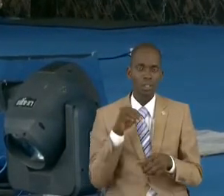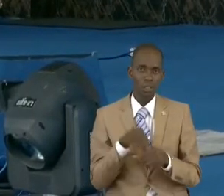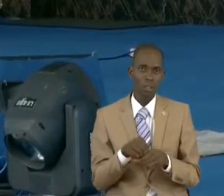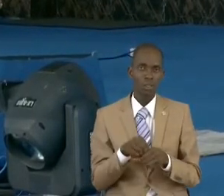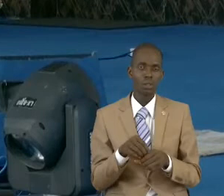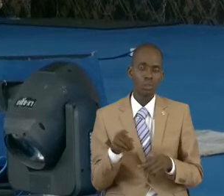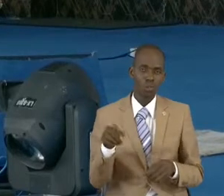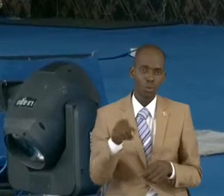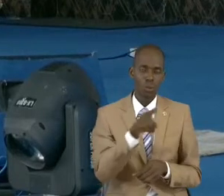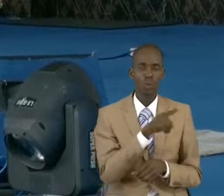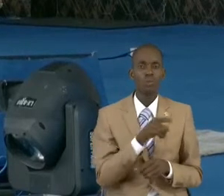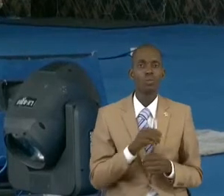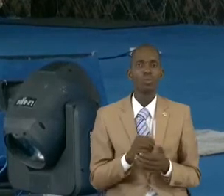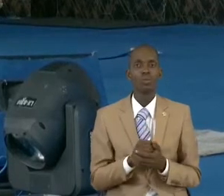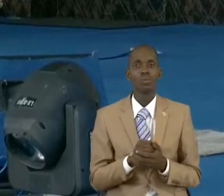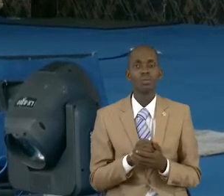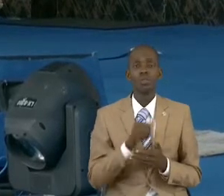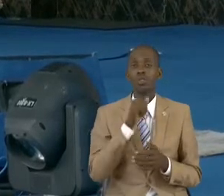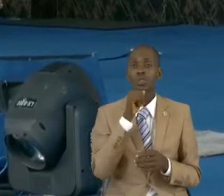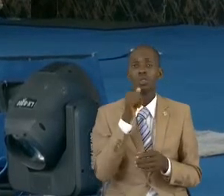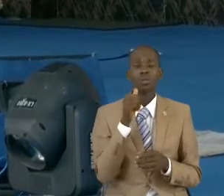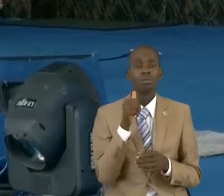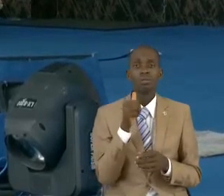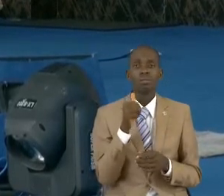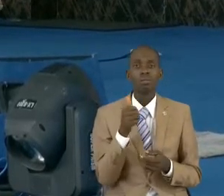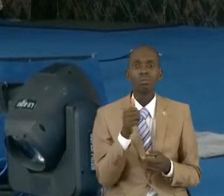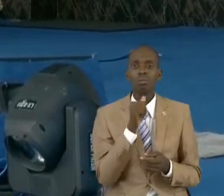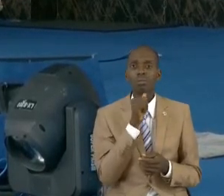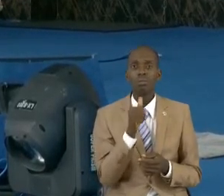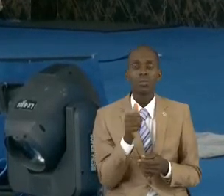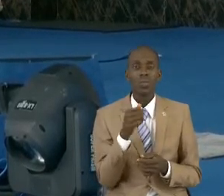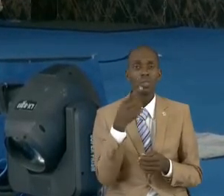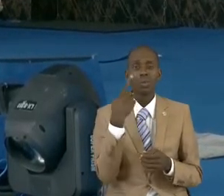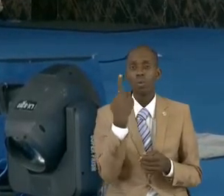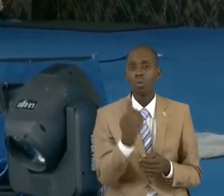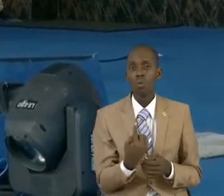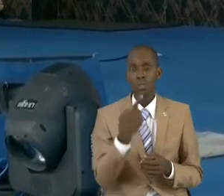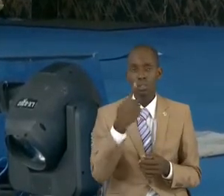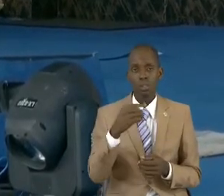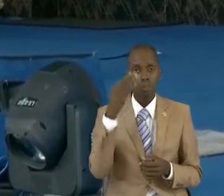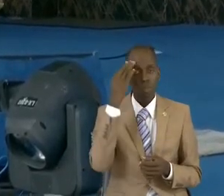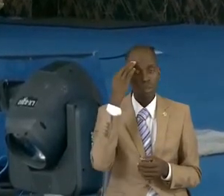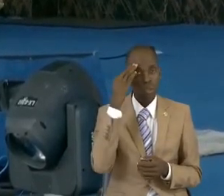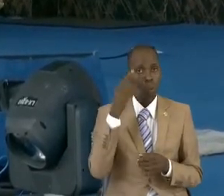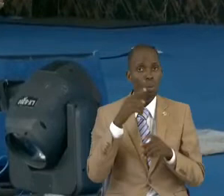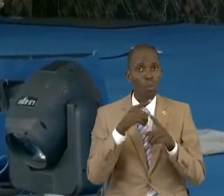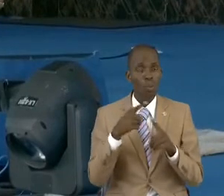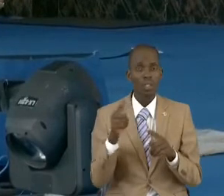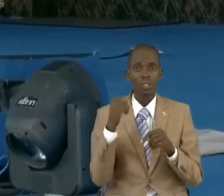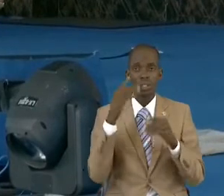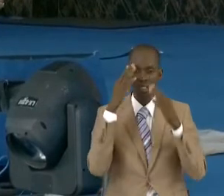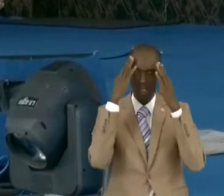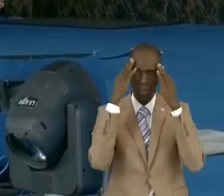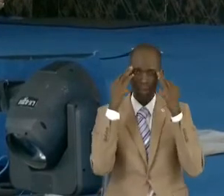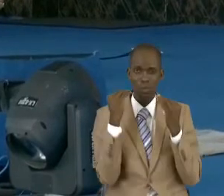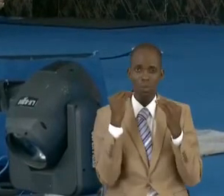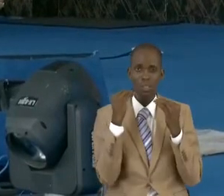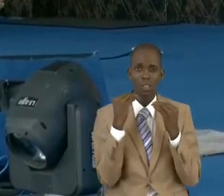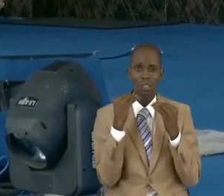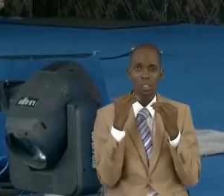you. Not just in knowledge, in experience. If the